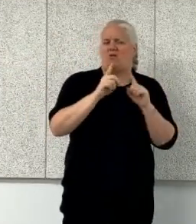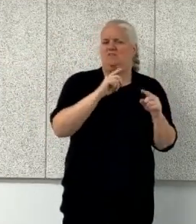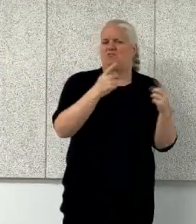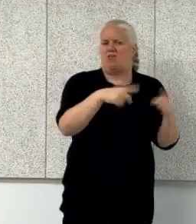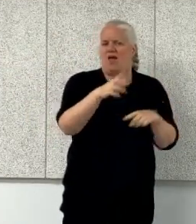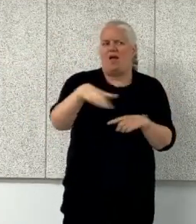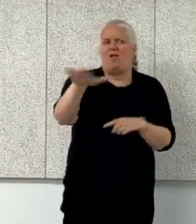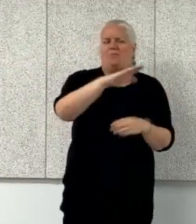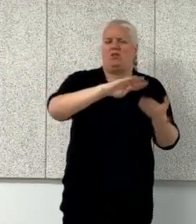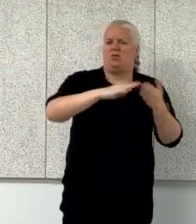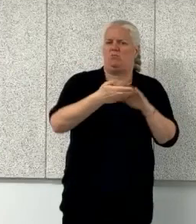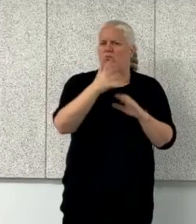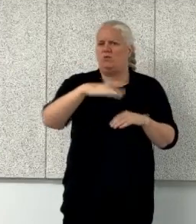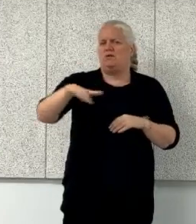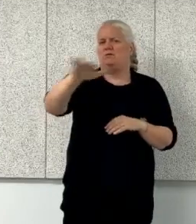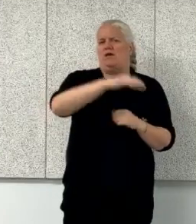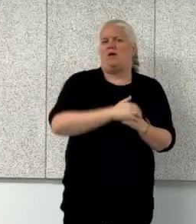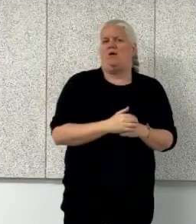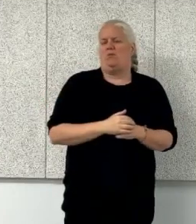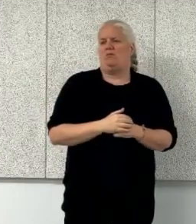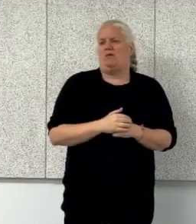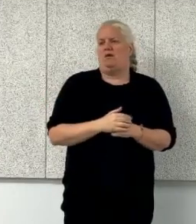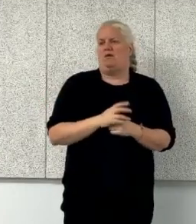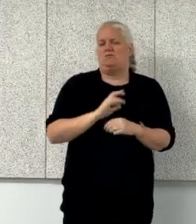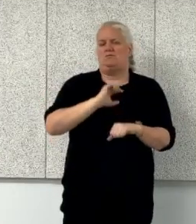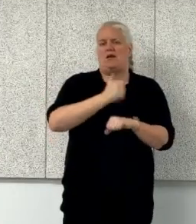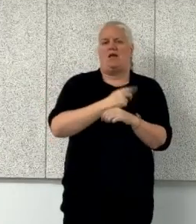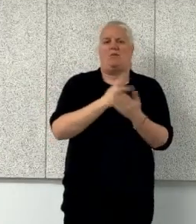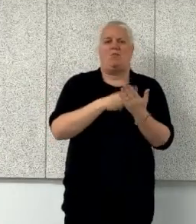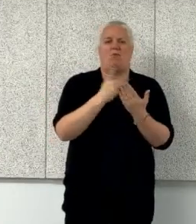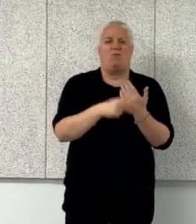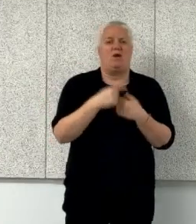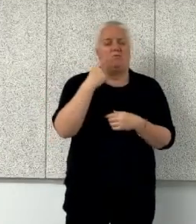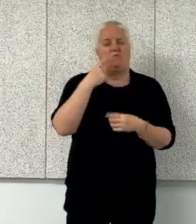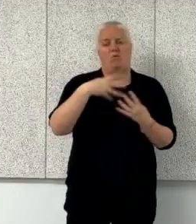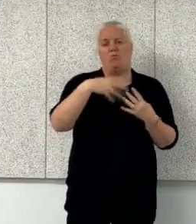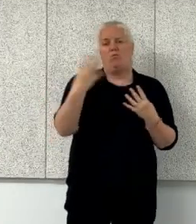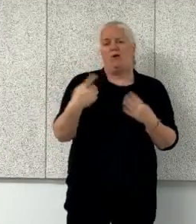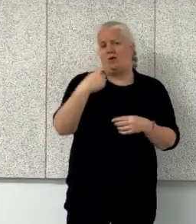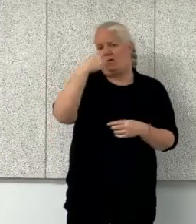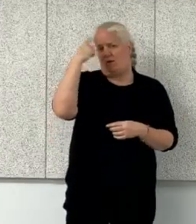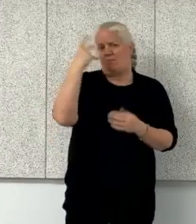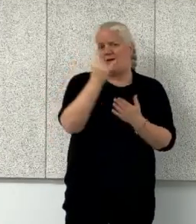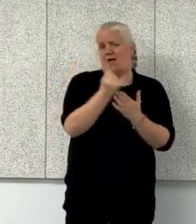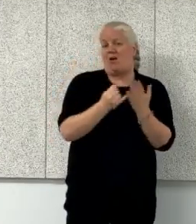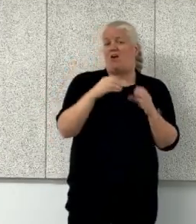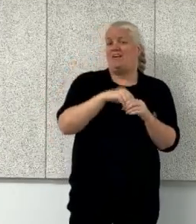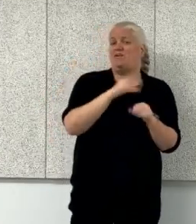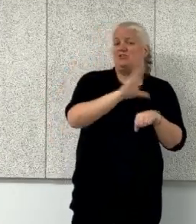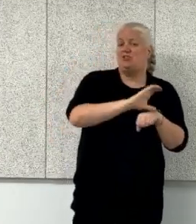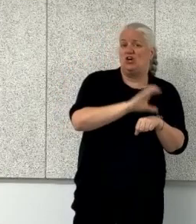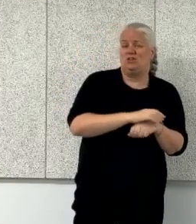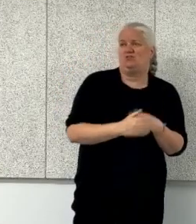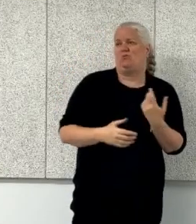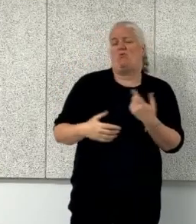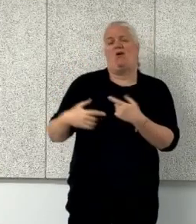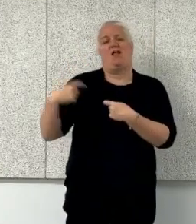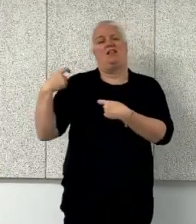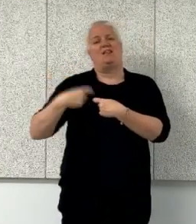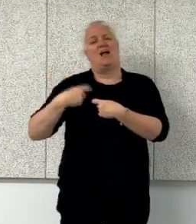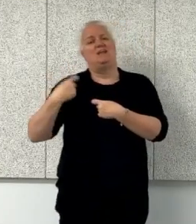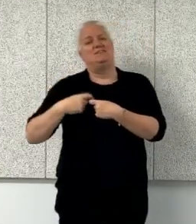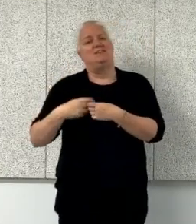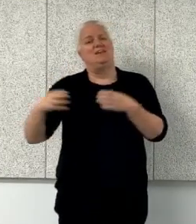know? Programming queer Black art in a church. Programming Latine gatherings at a, you know,